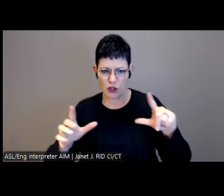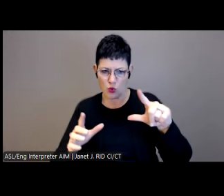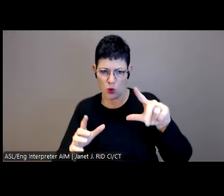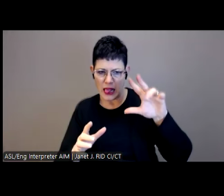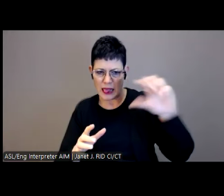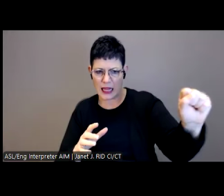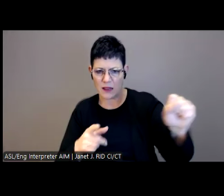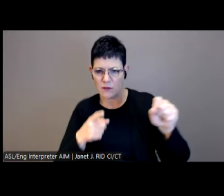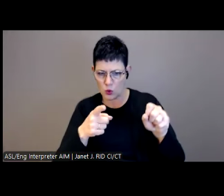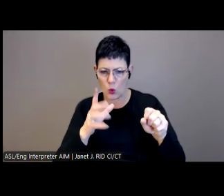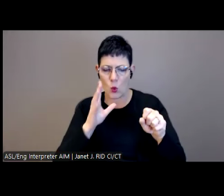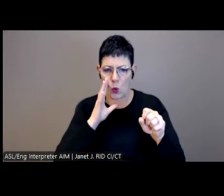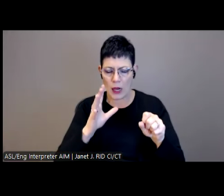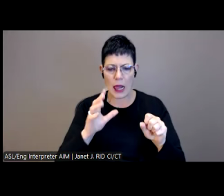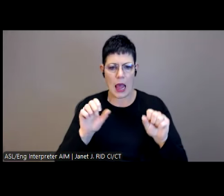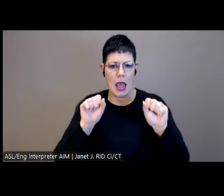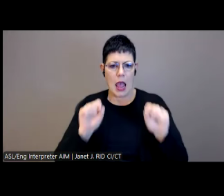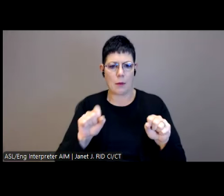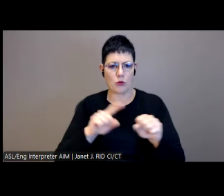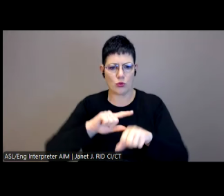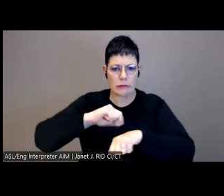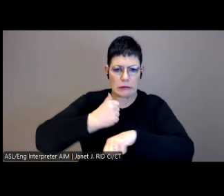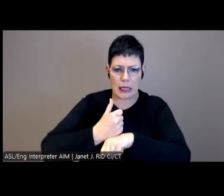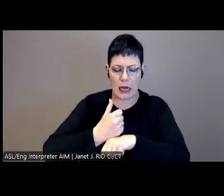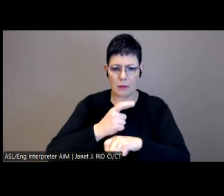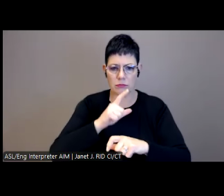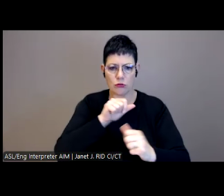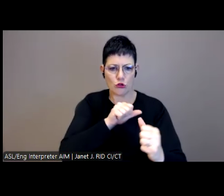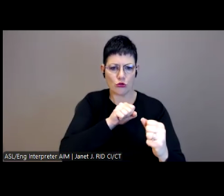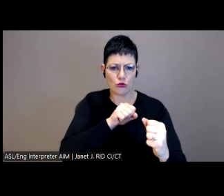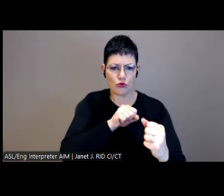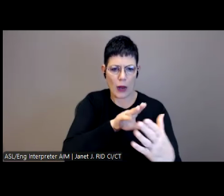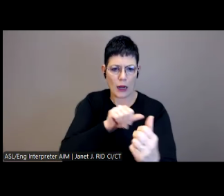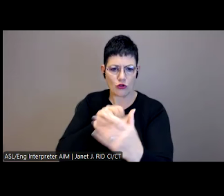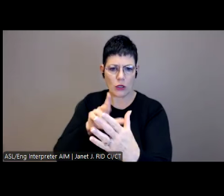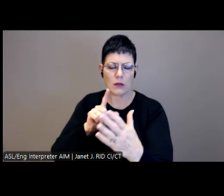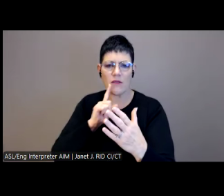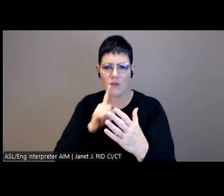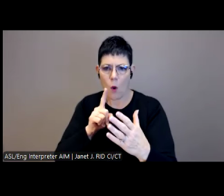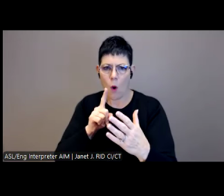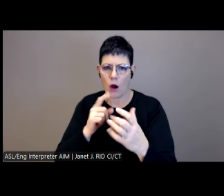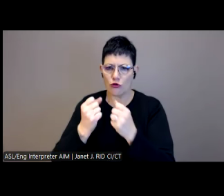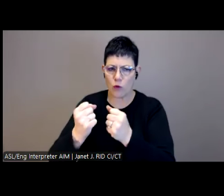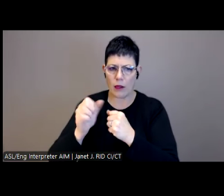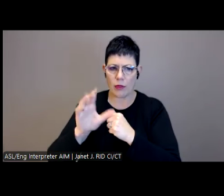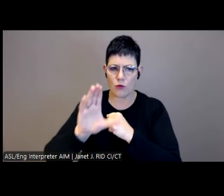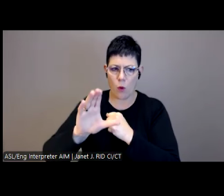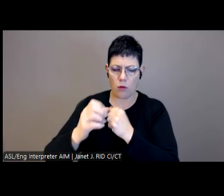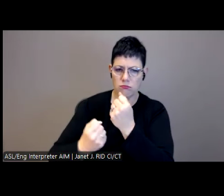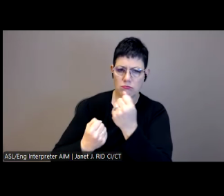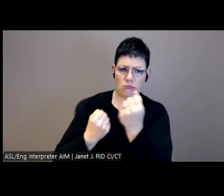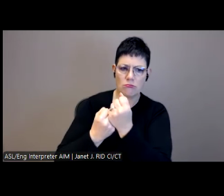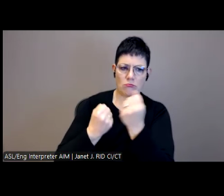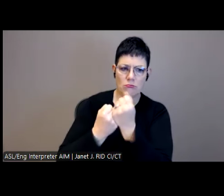ability to employ strategies that will strengthen your own engagement efforts.